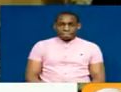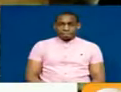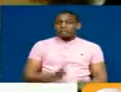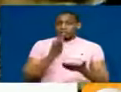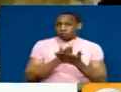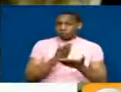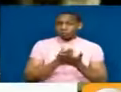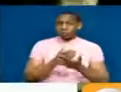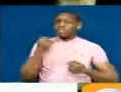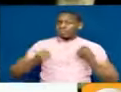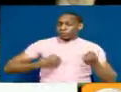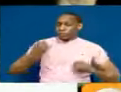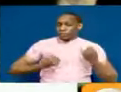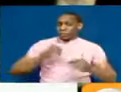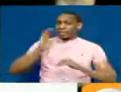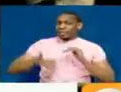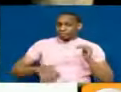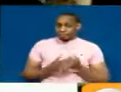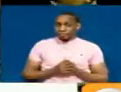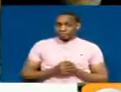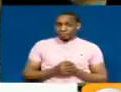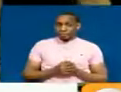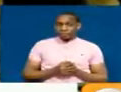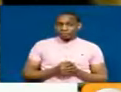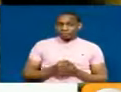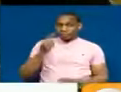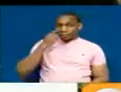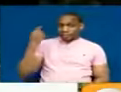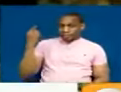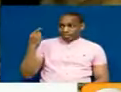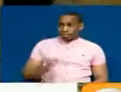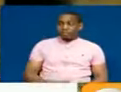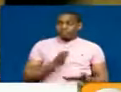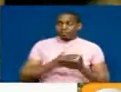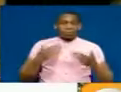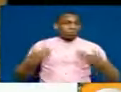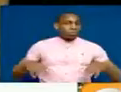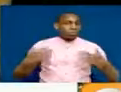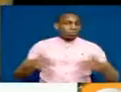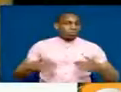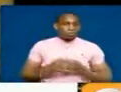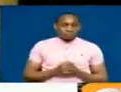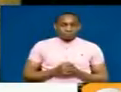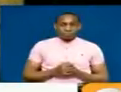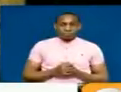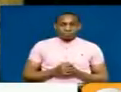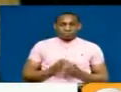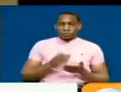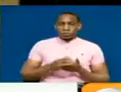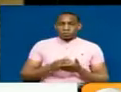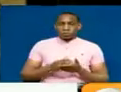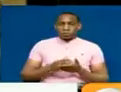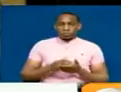Oh, it's actually a lot more fun than it actually looks. And he'll be off my